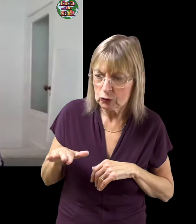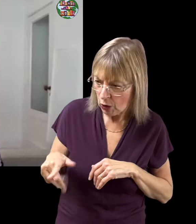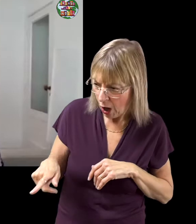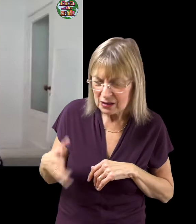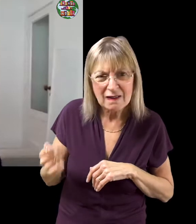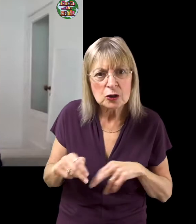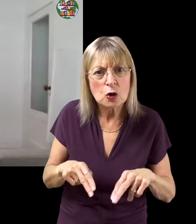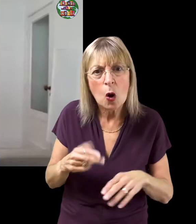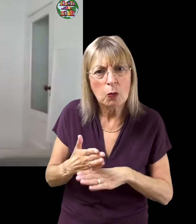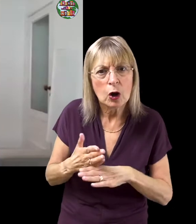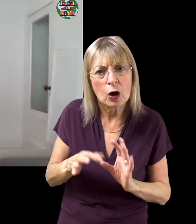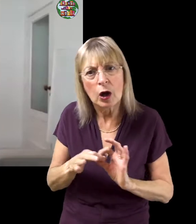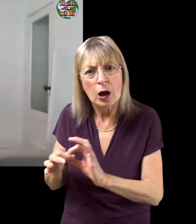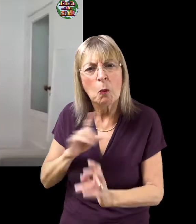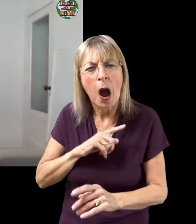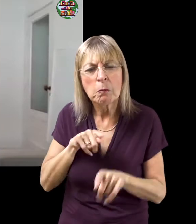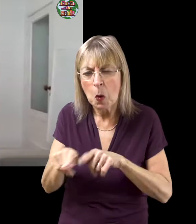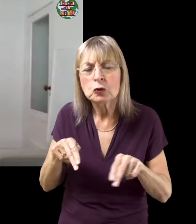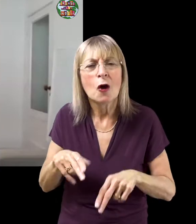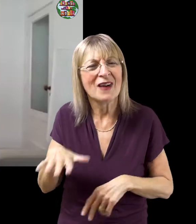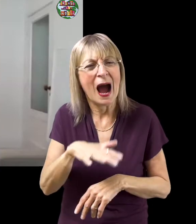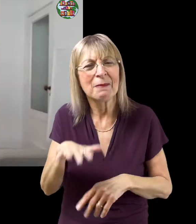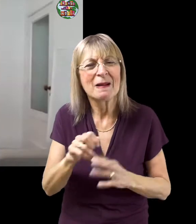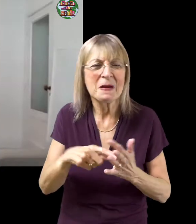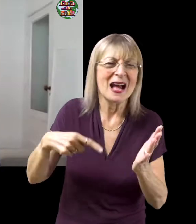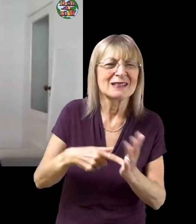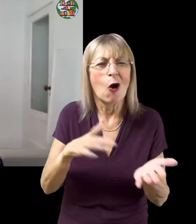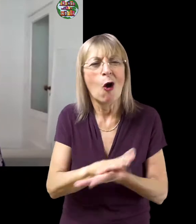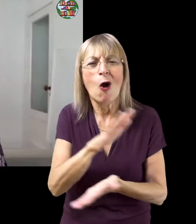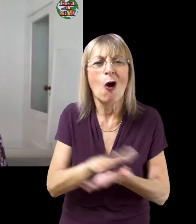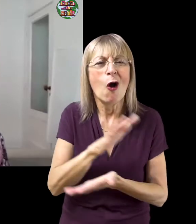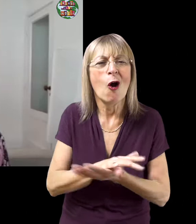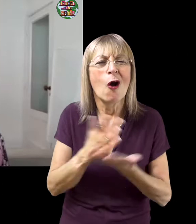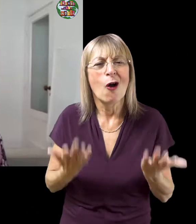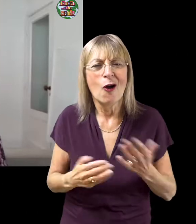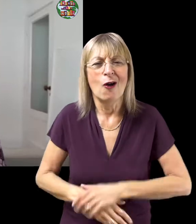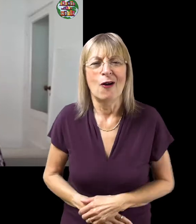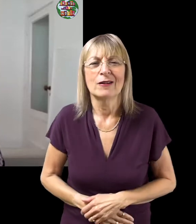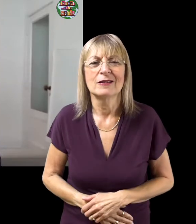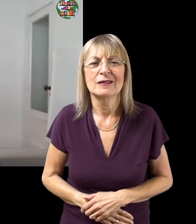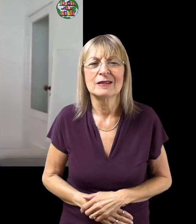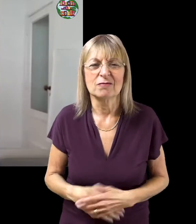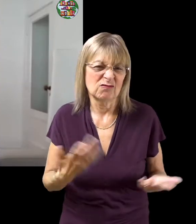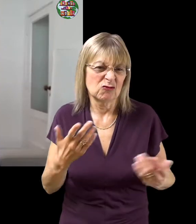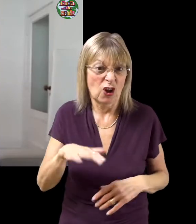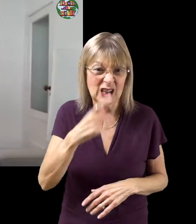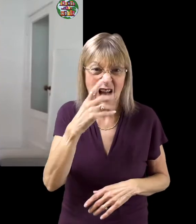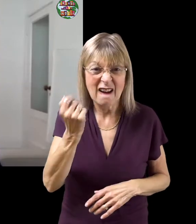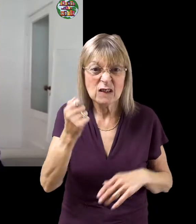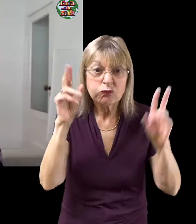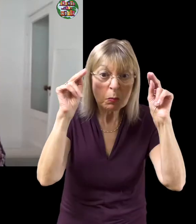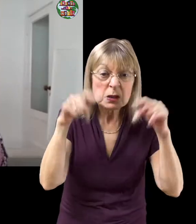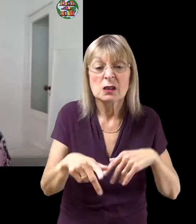never heard about a kid owning an assistance dog, because usually dogs are family dogs, of course. I mean,